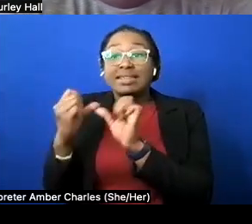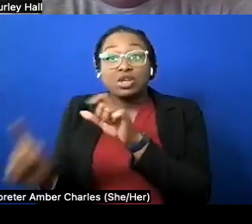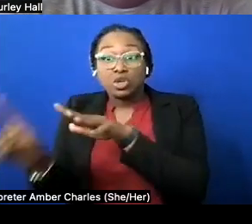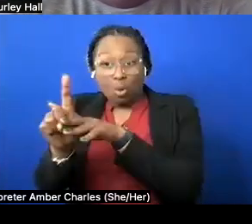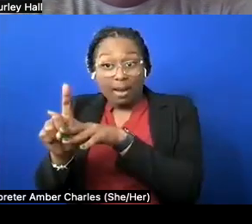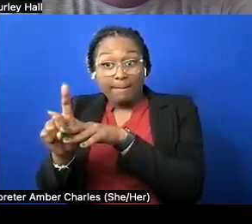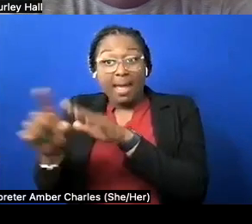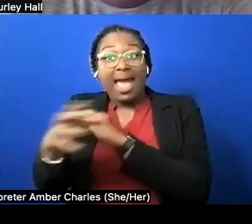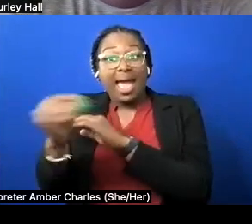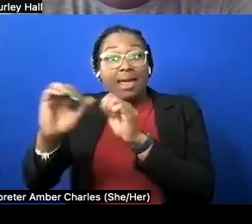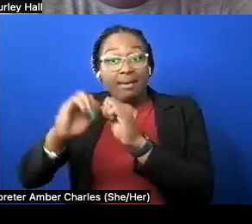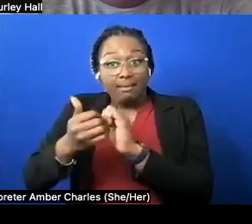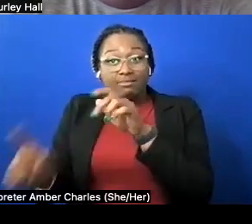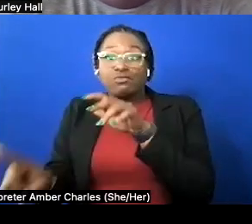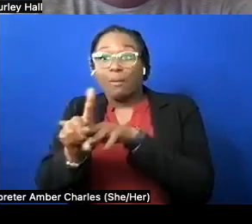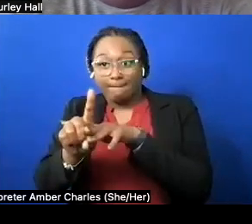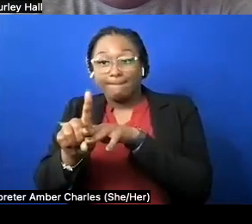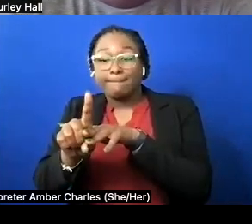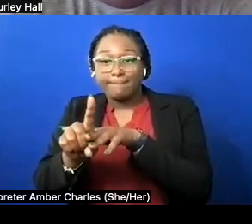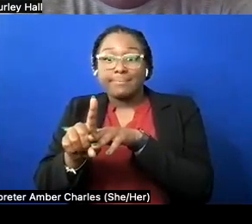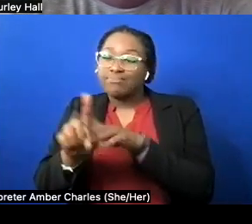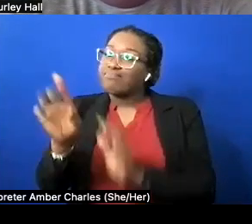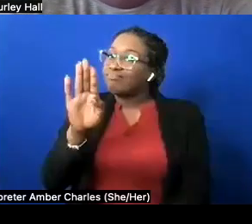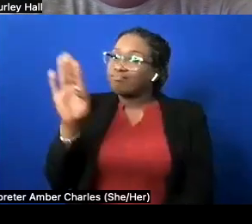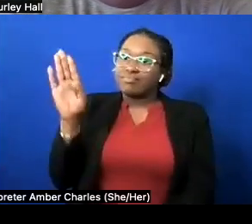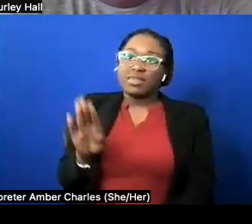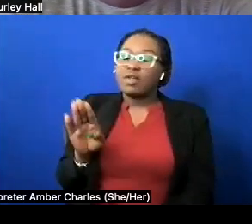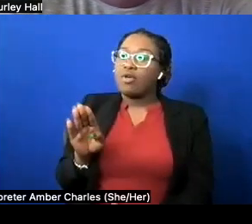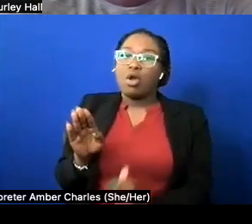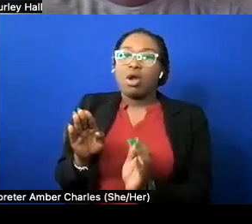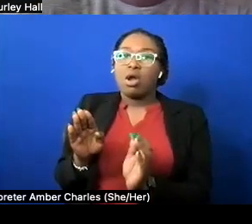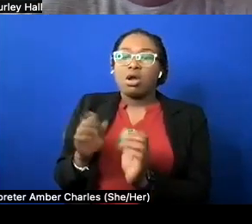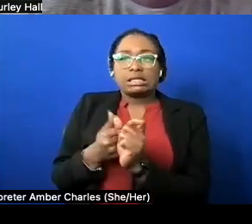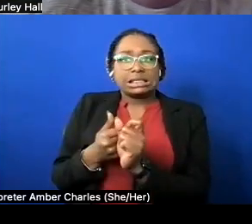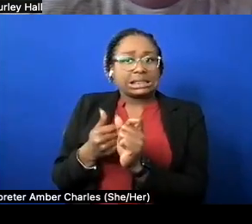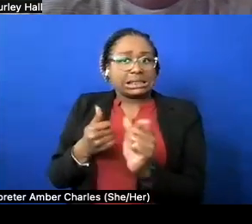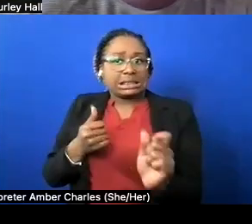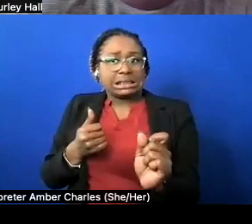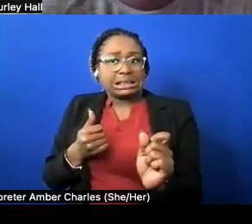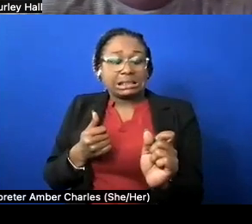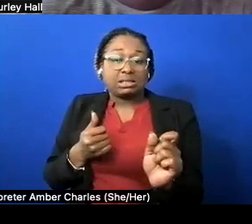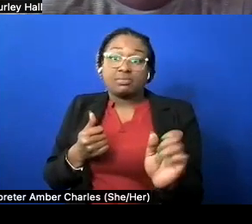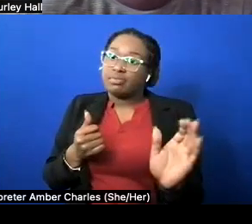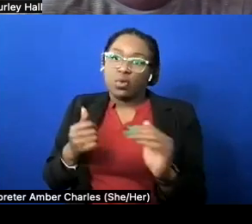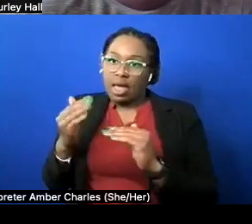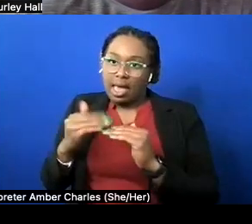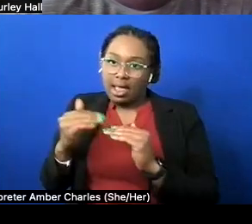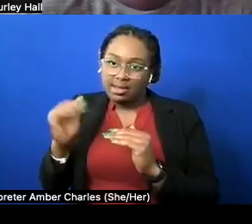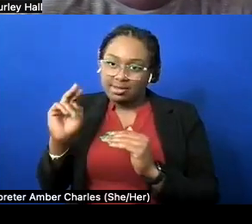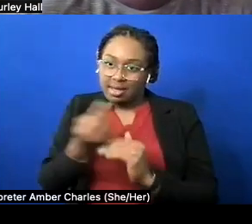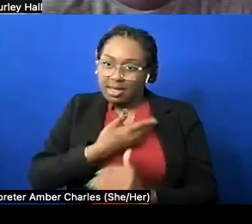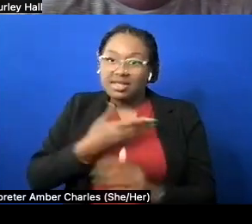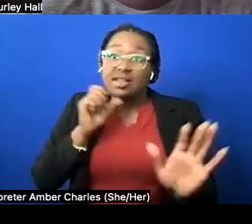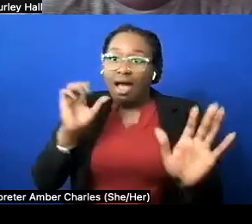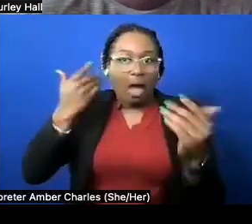way that you show up, and you have never wavered from your at least us. We don't know what's going on behind the scenes,